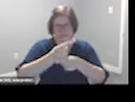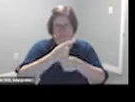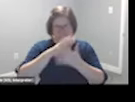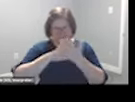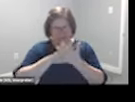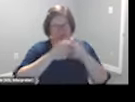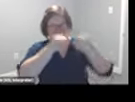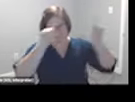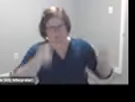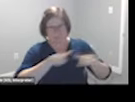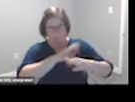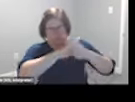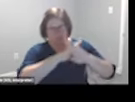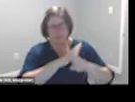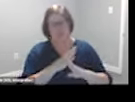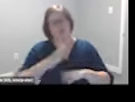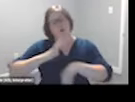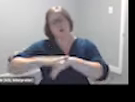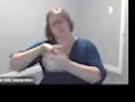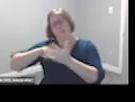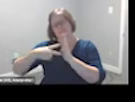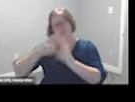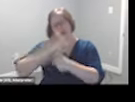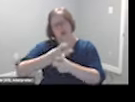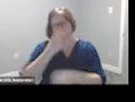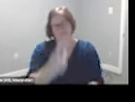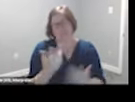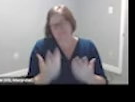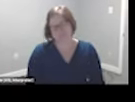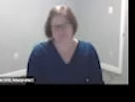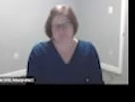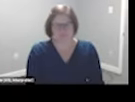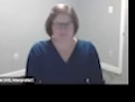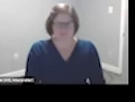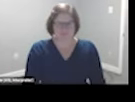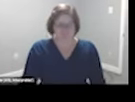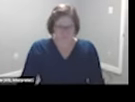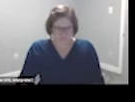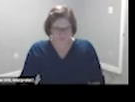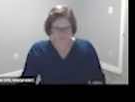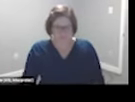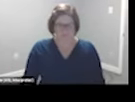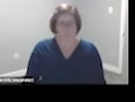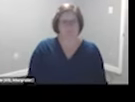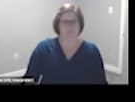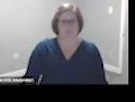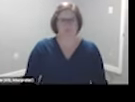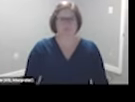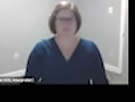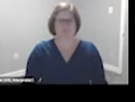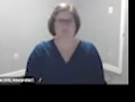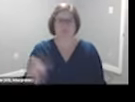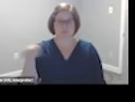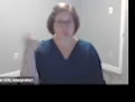side, because I've deliberately made it very difficult to see. Okay. One of the other things we've done is we've also started